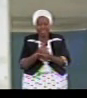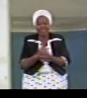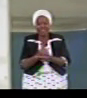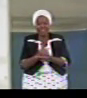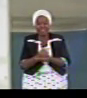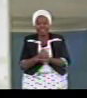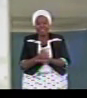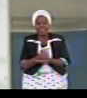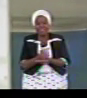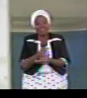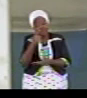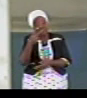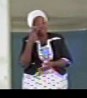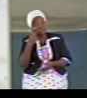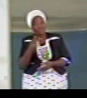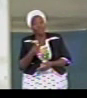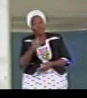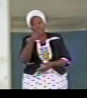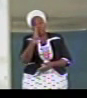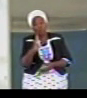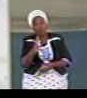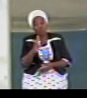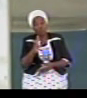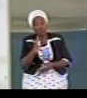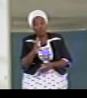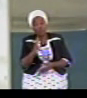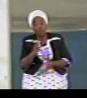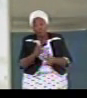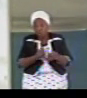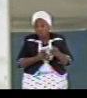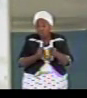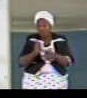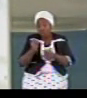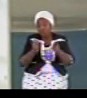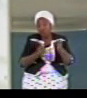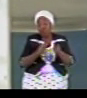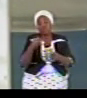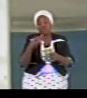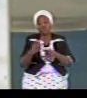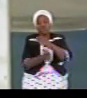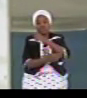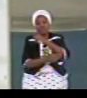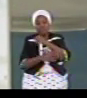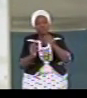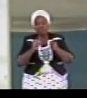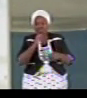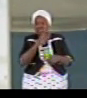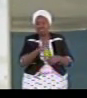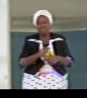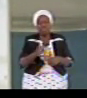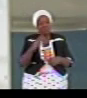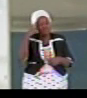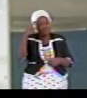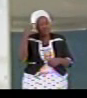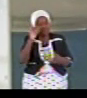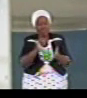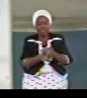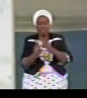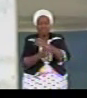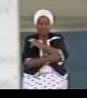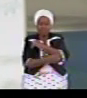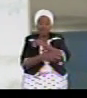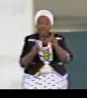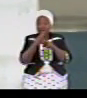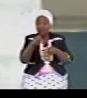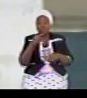You see, God moderates the temptation. He is not the cause of the temptation. As we all know,